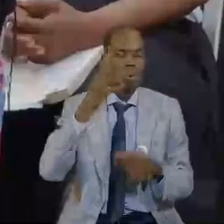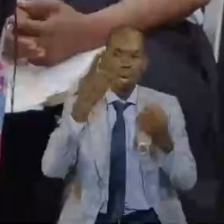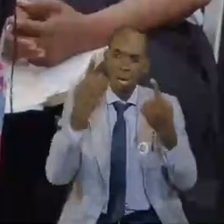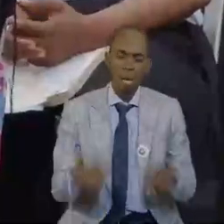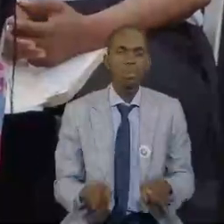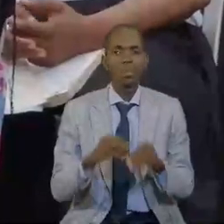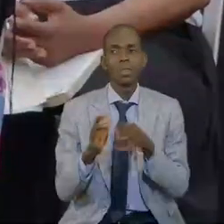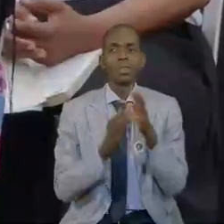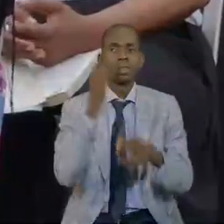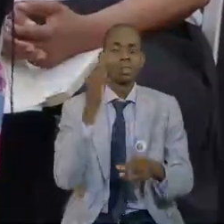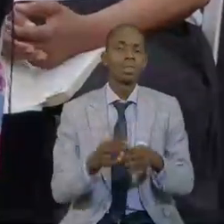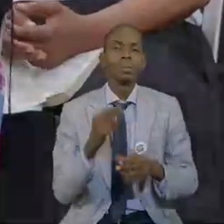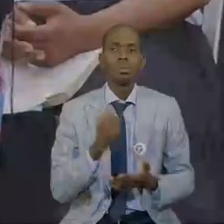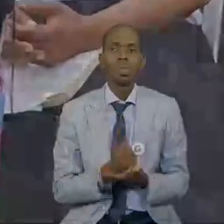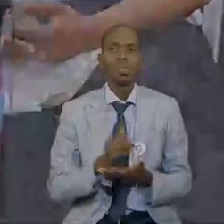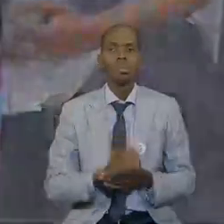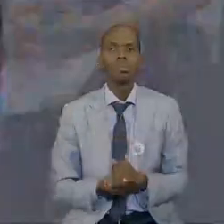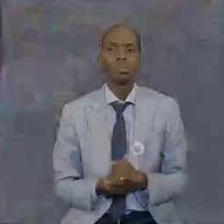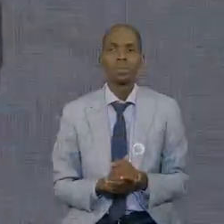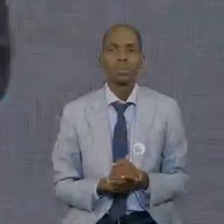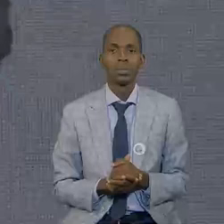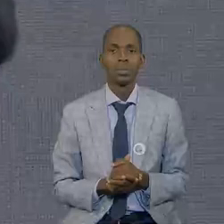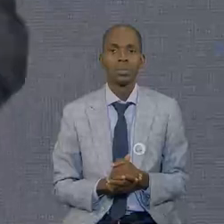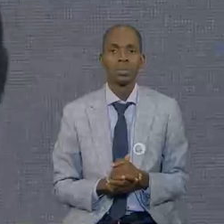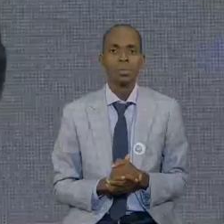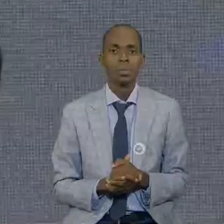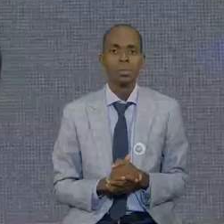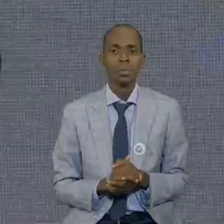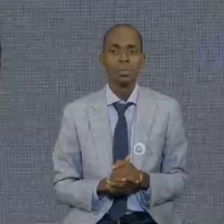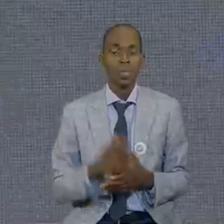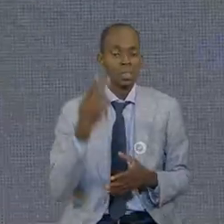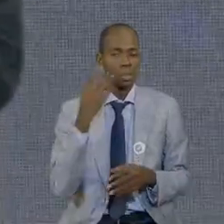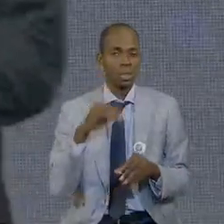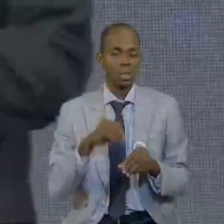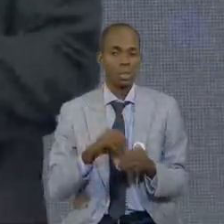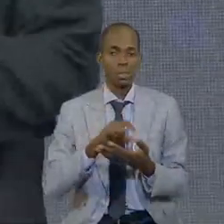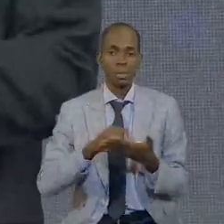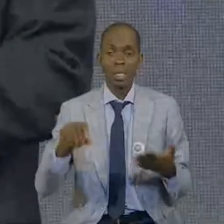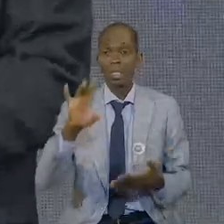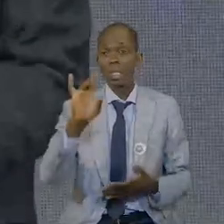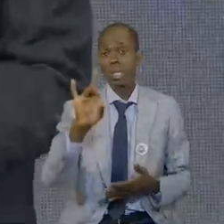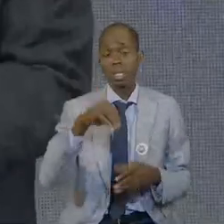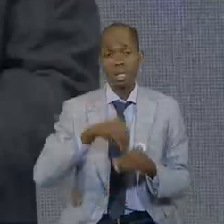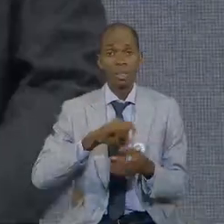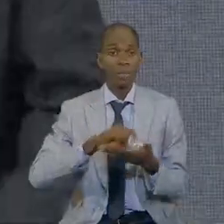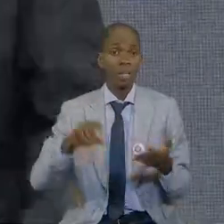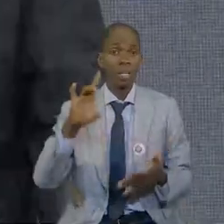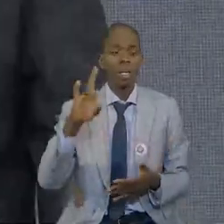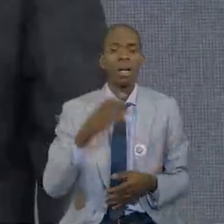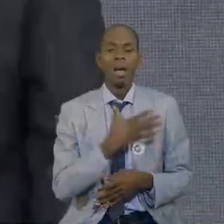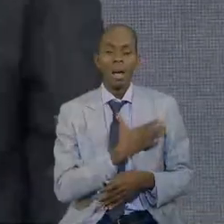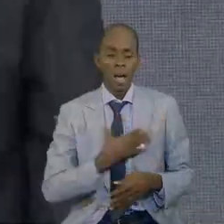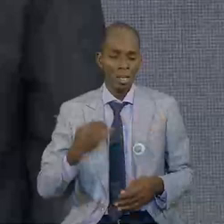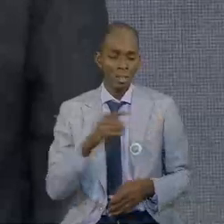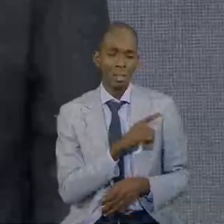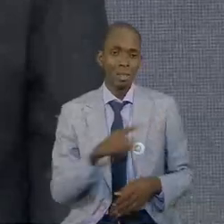arriver. Comment ça ne va pas arriver? Ce que Dieu a dit, si ta vie arrivera. Look at verse 8. Voyez le verset 8. In verse 8, and the Lord, he